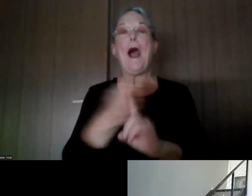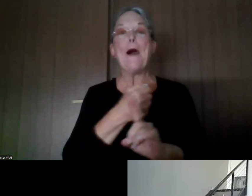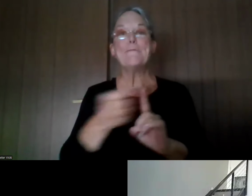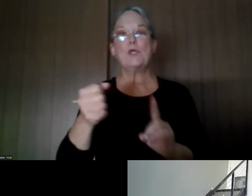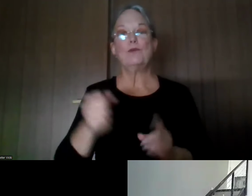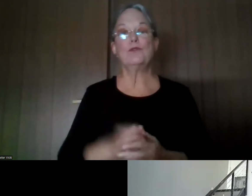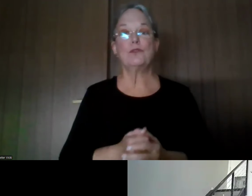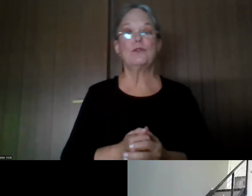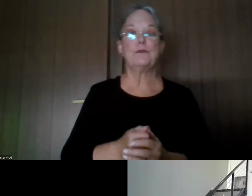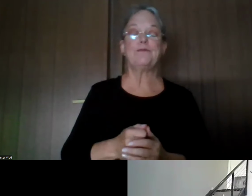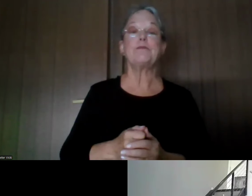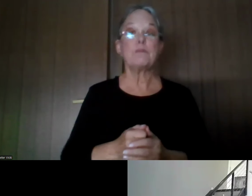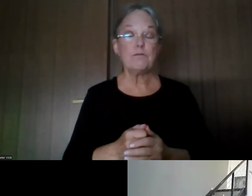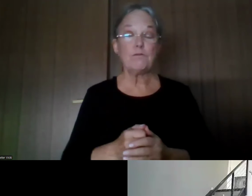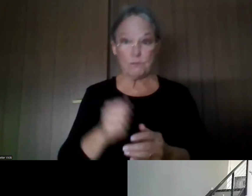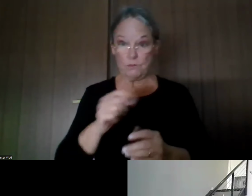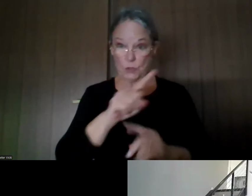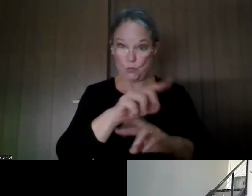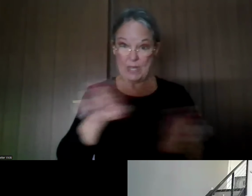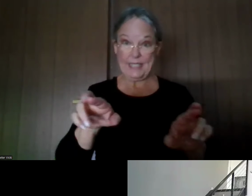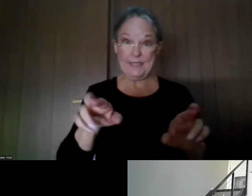ready?